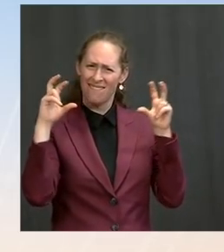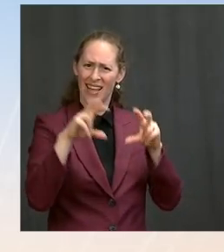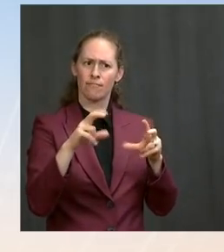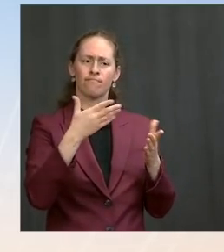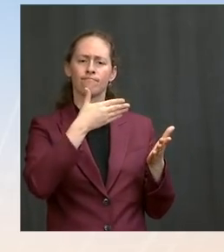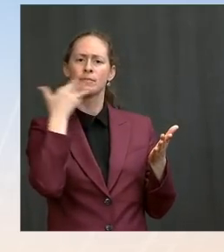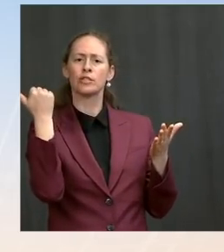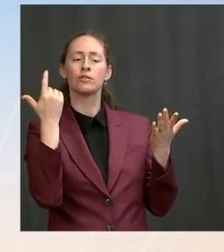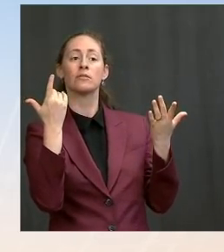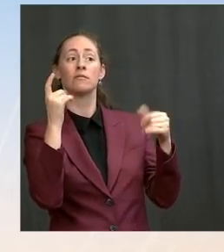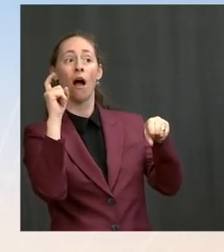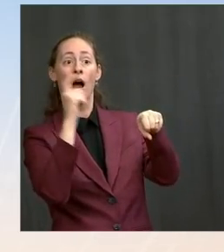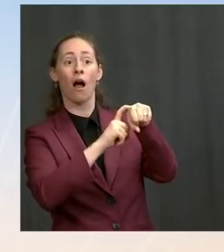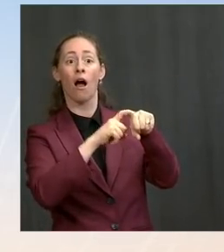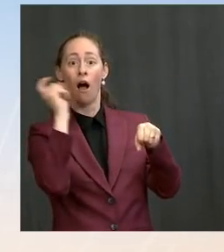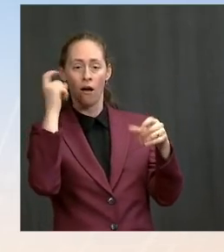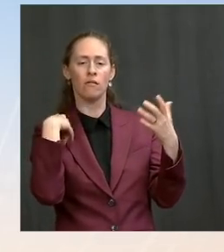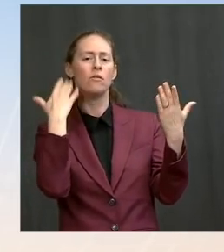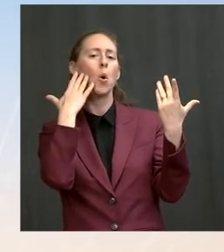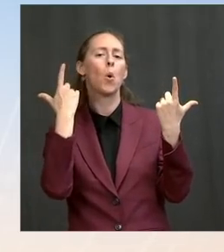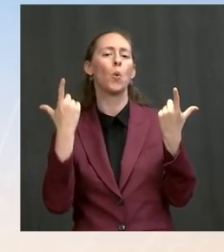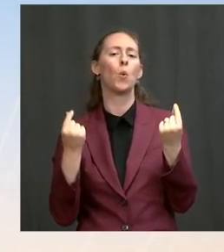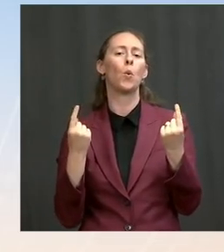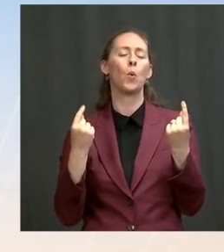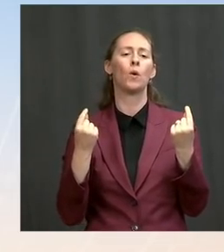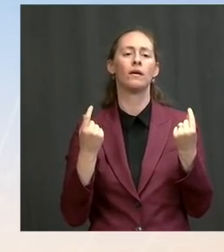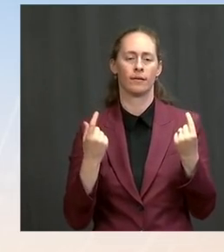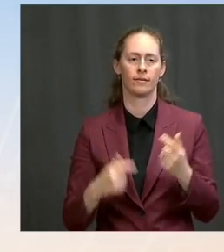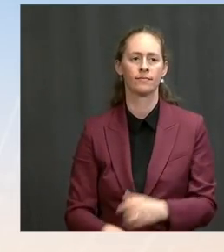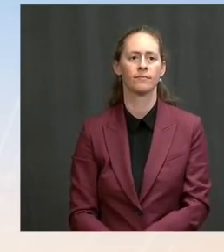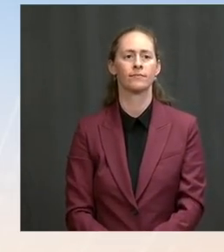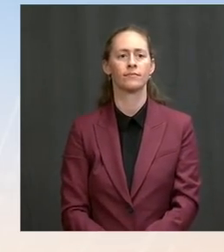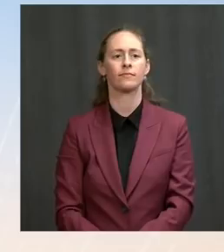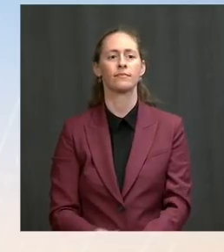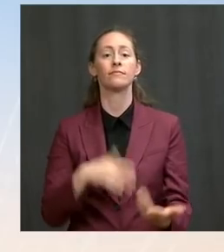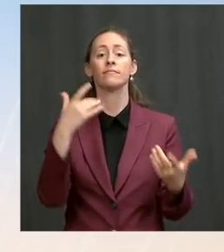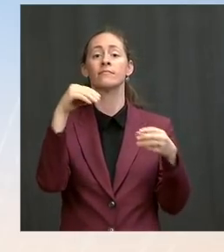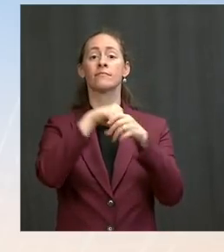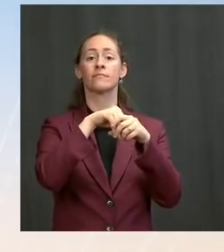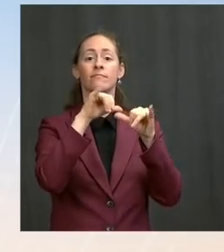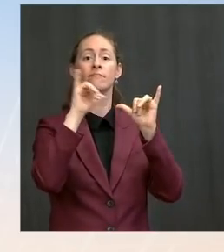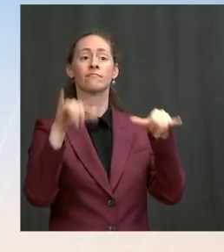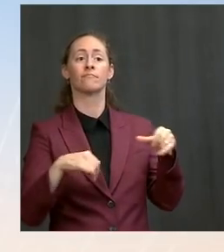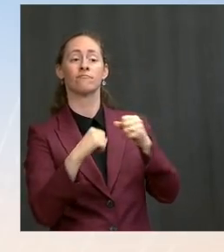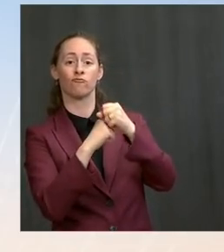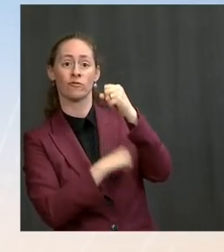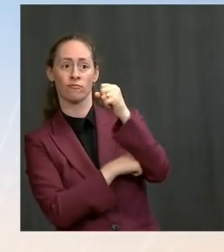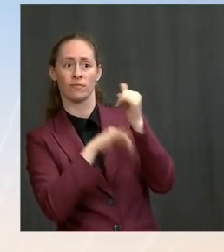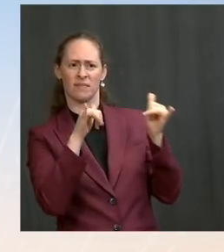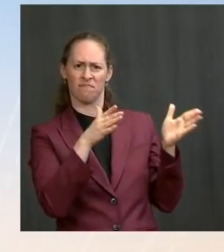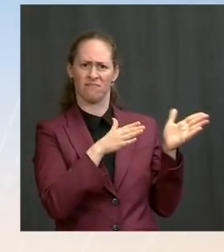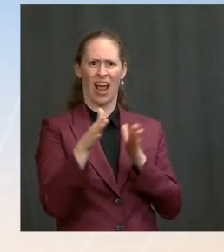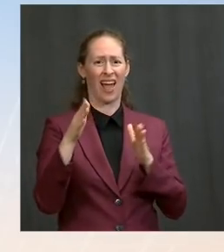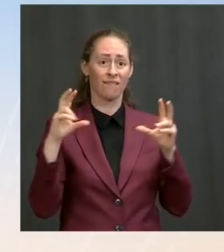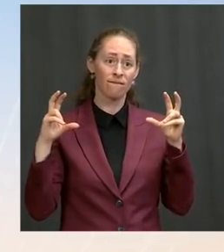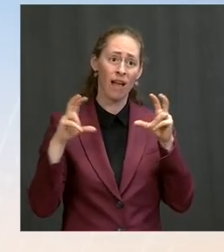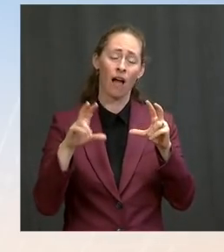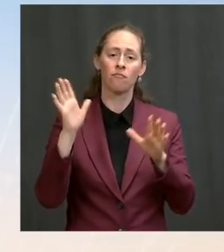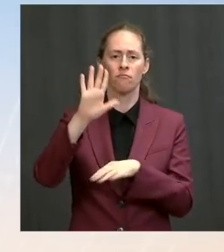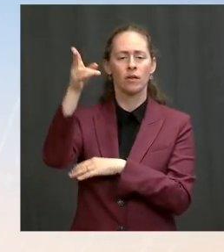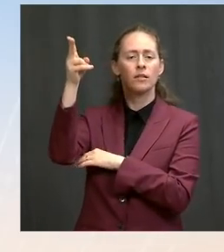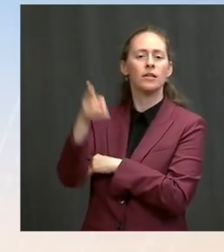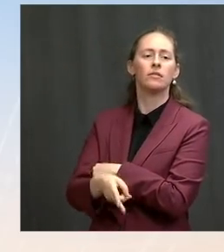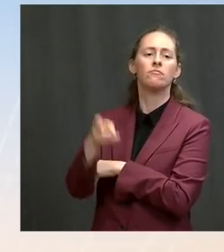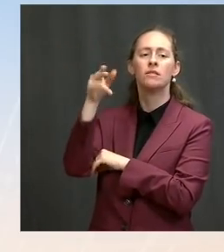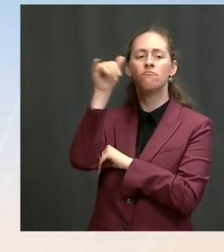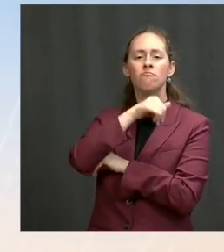The bipartisan infrastructure framework would make the largest investment in American history, nearly $50 billion